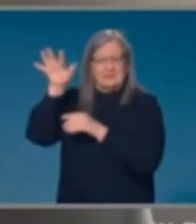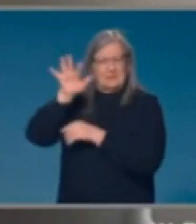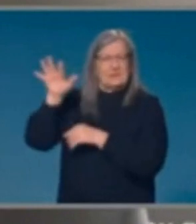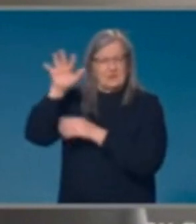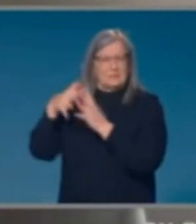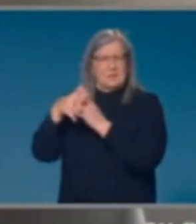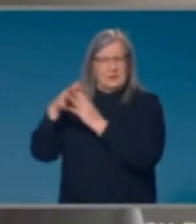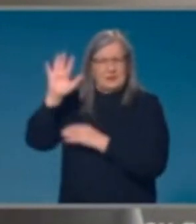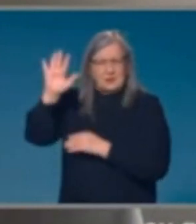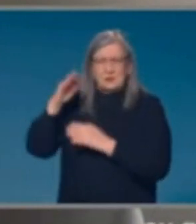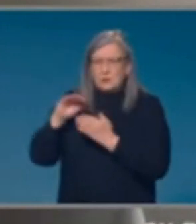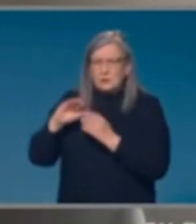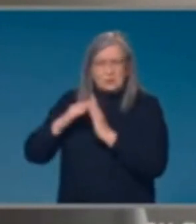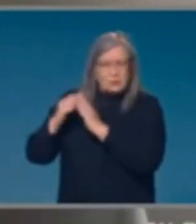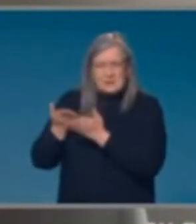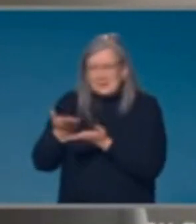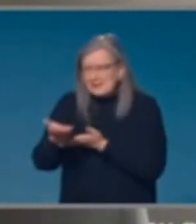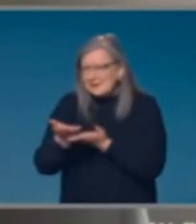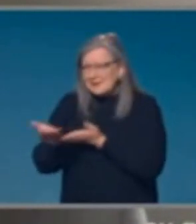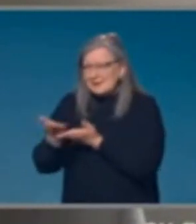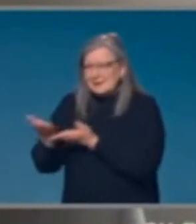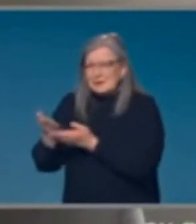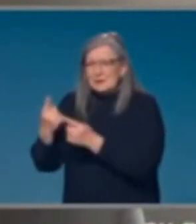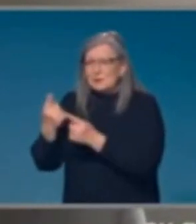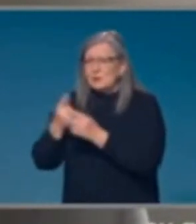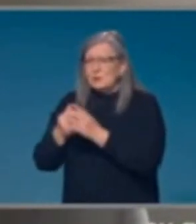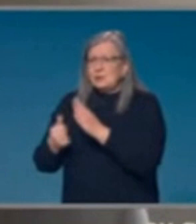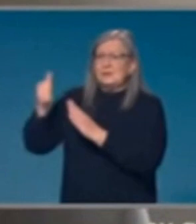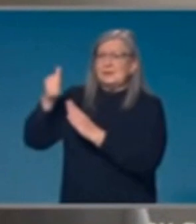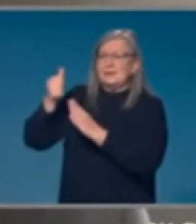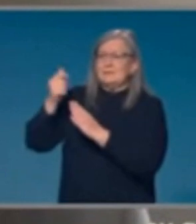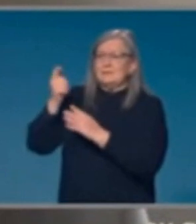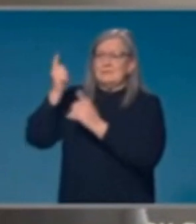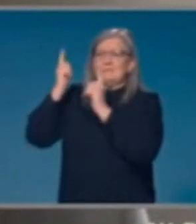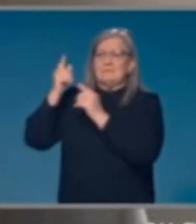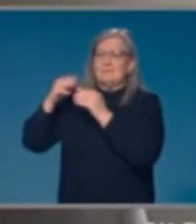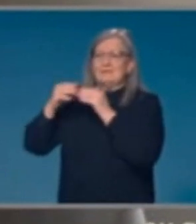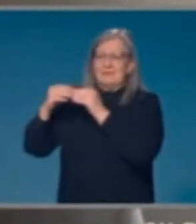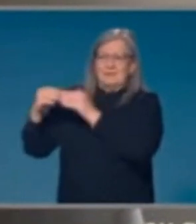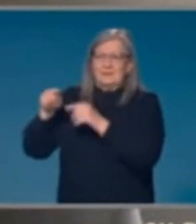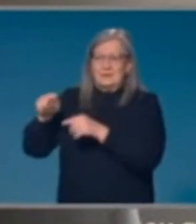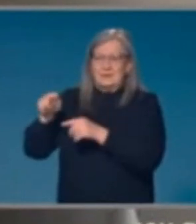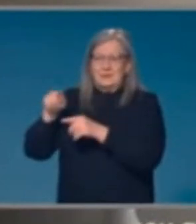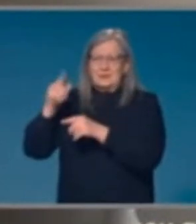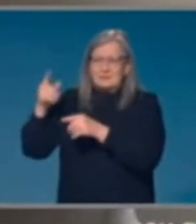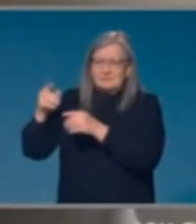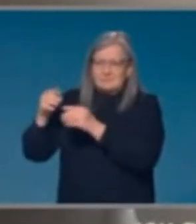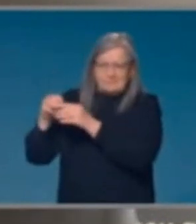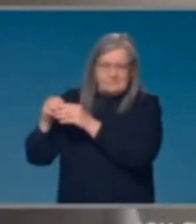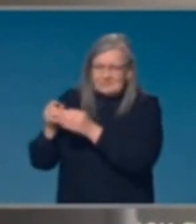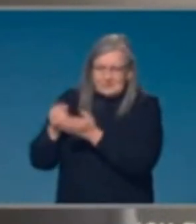to influence is enormous, and to bring them on board to be very strongly pro-vaccination. Roger